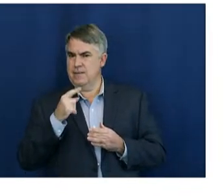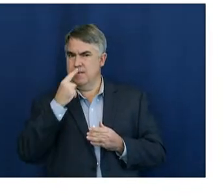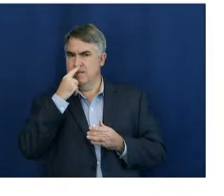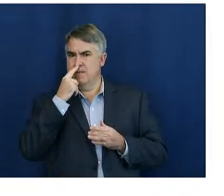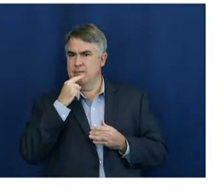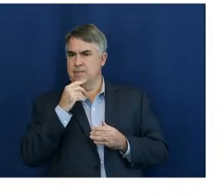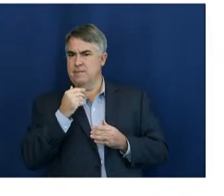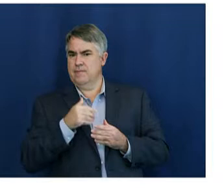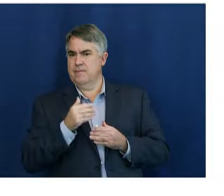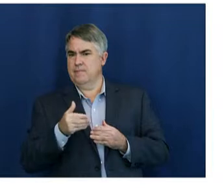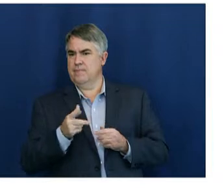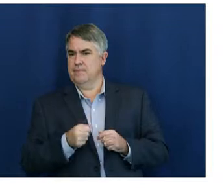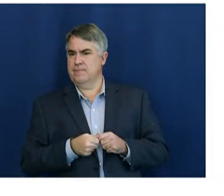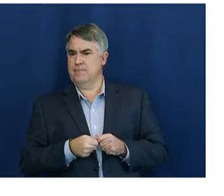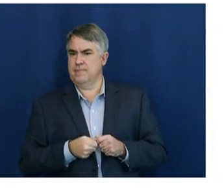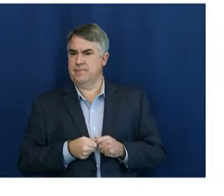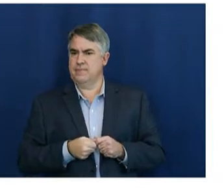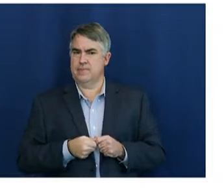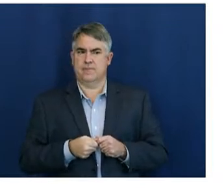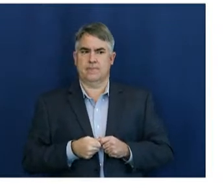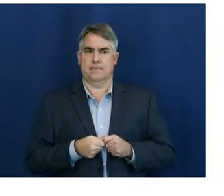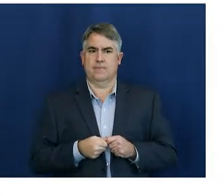dates.